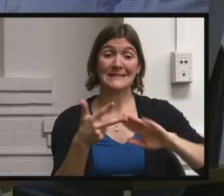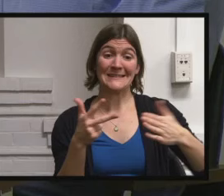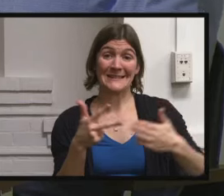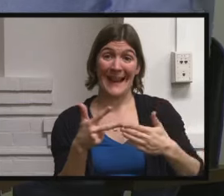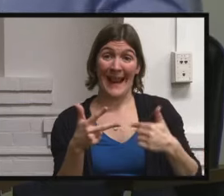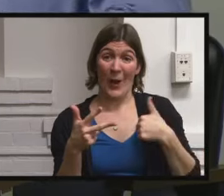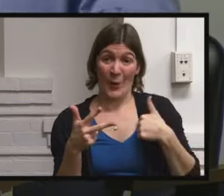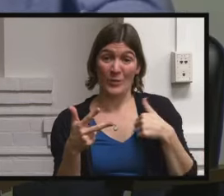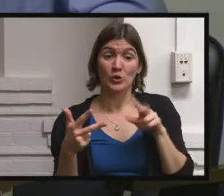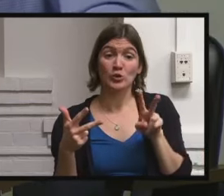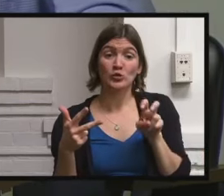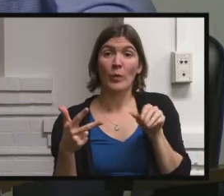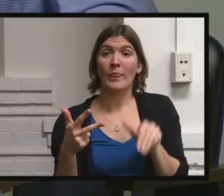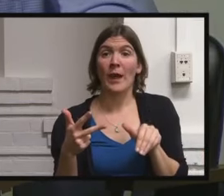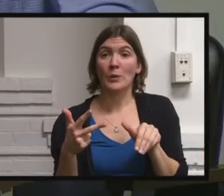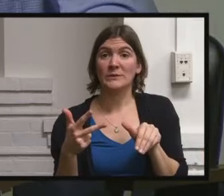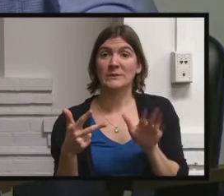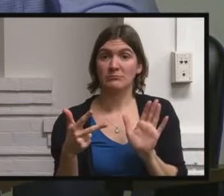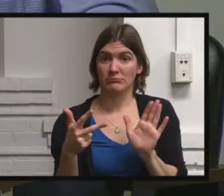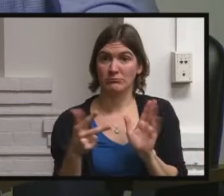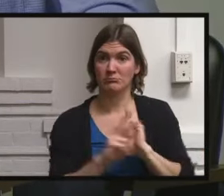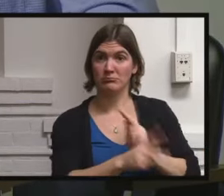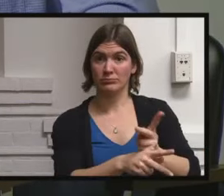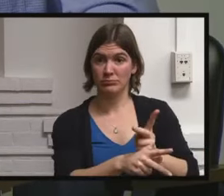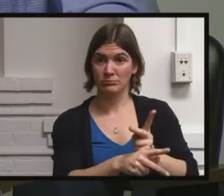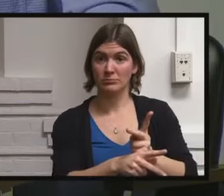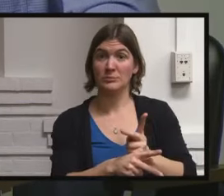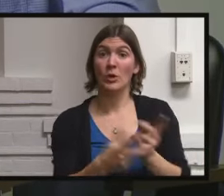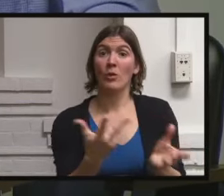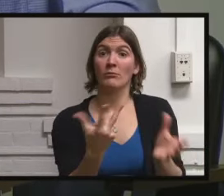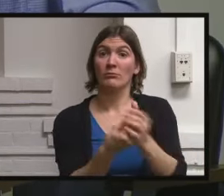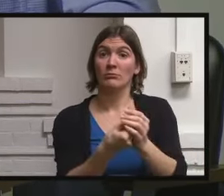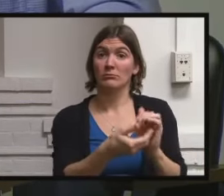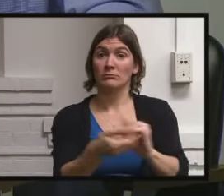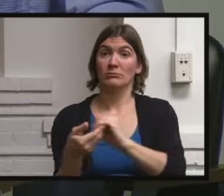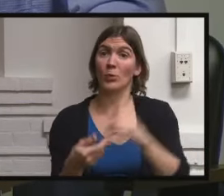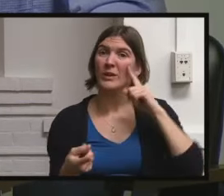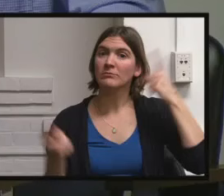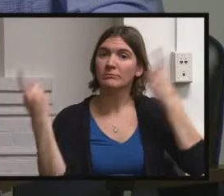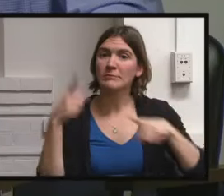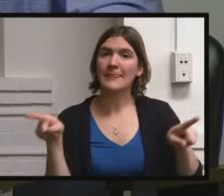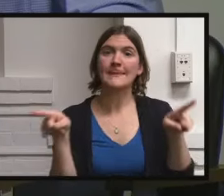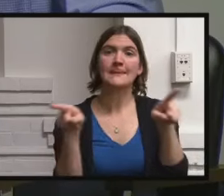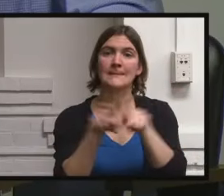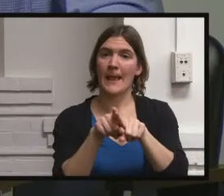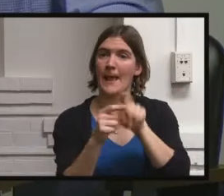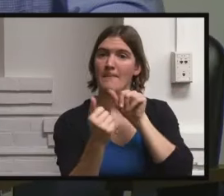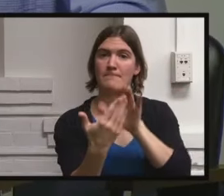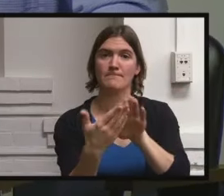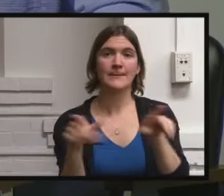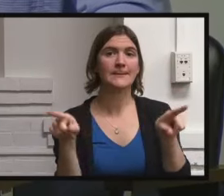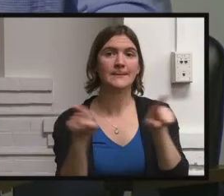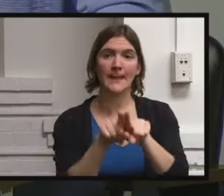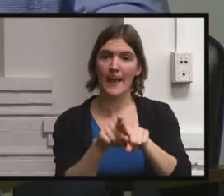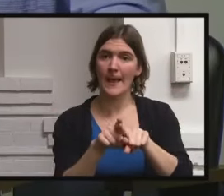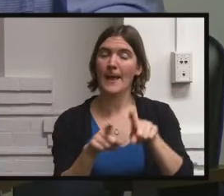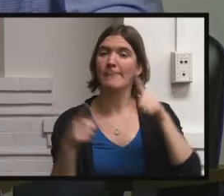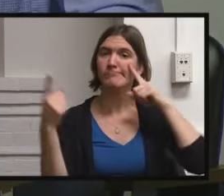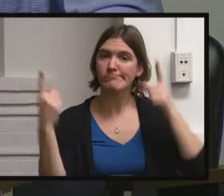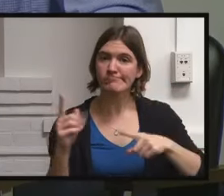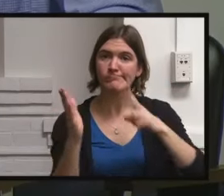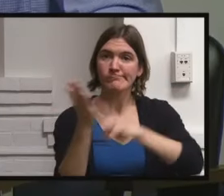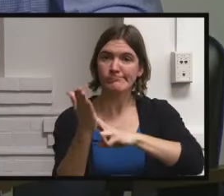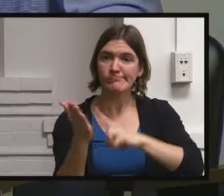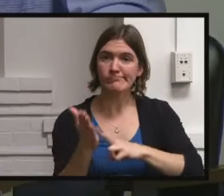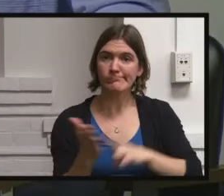at $200,000. Together, we are adopting the same terms, and the town is taking